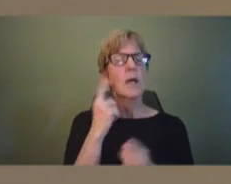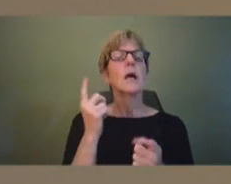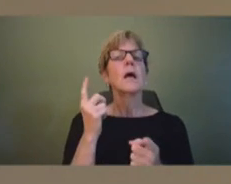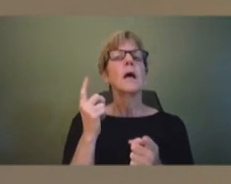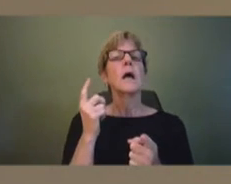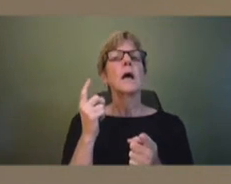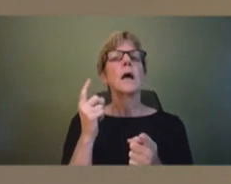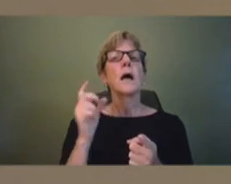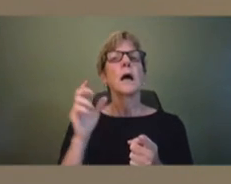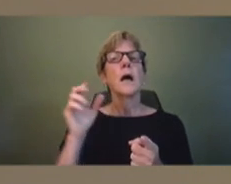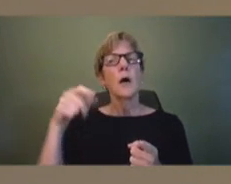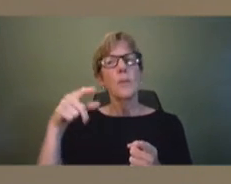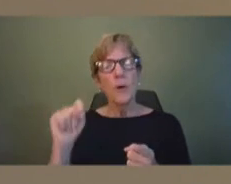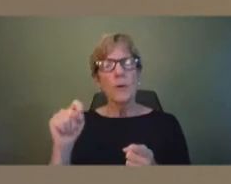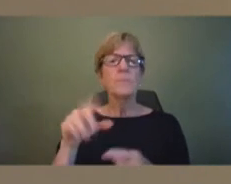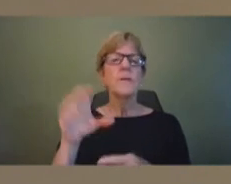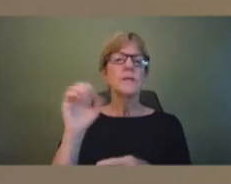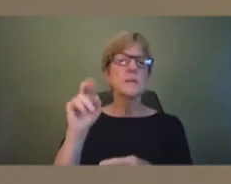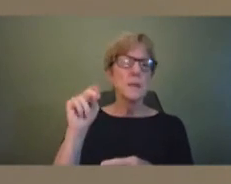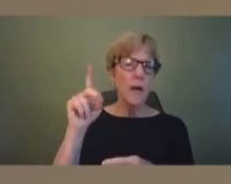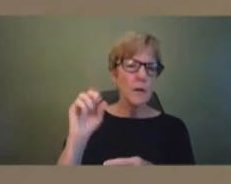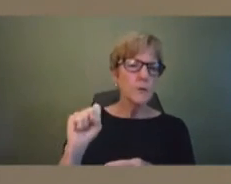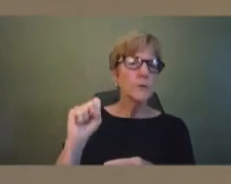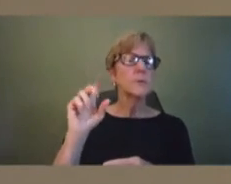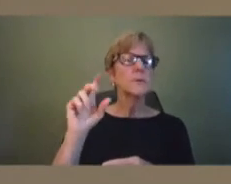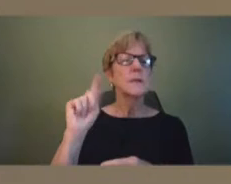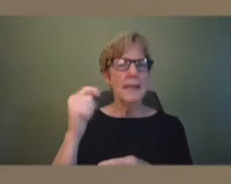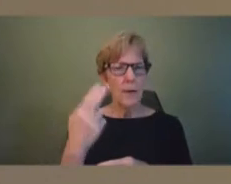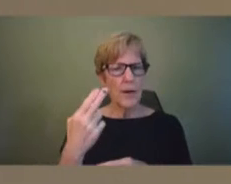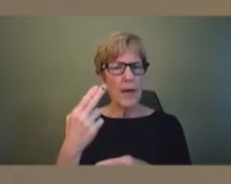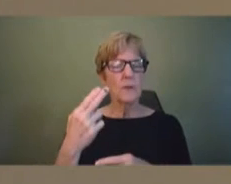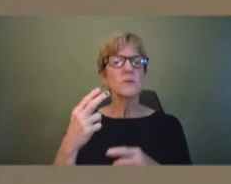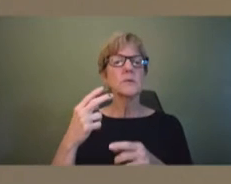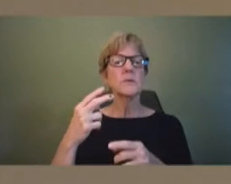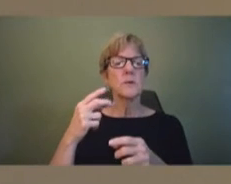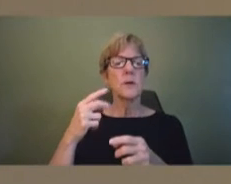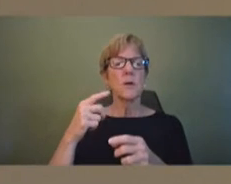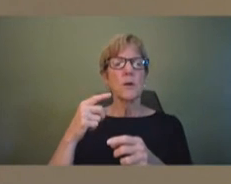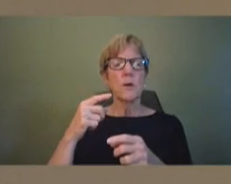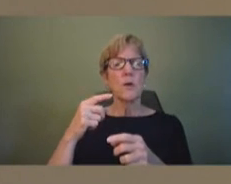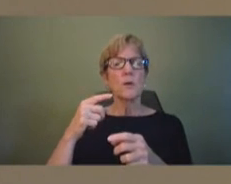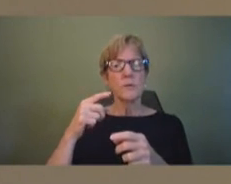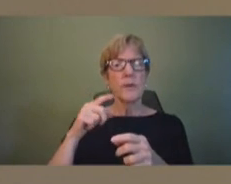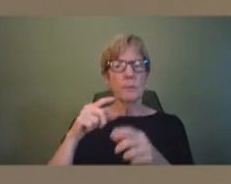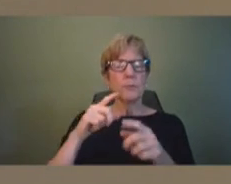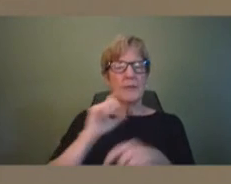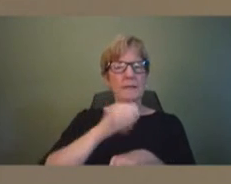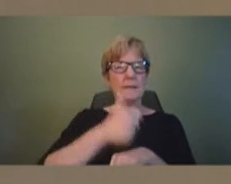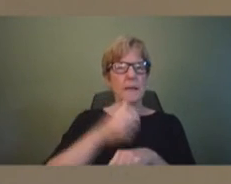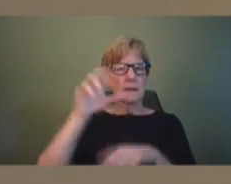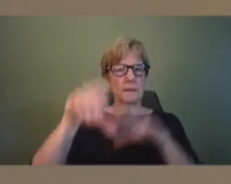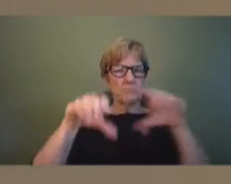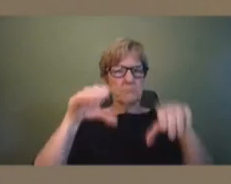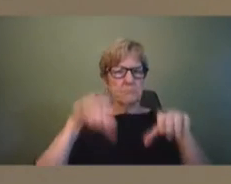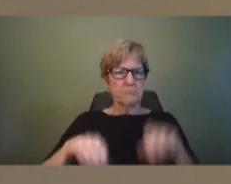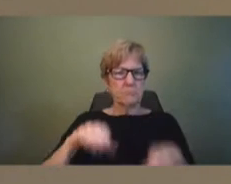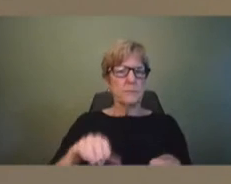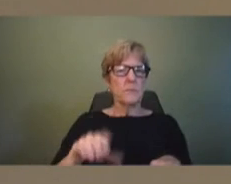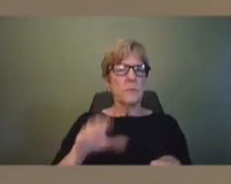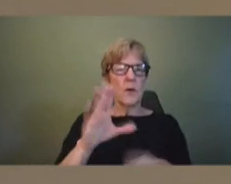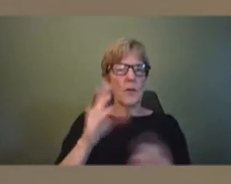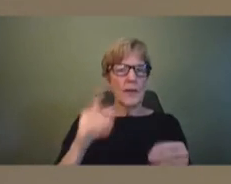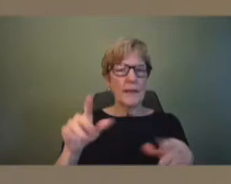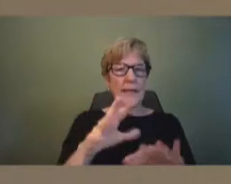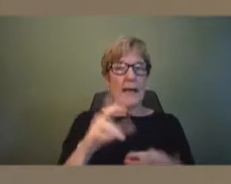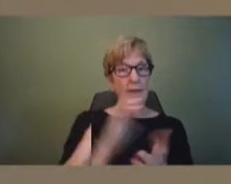going going in um and around uh your site uh I believe the school that you